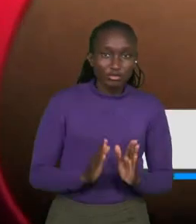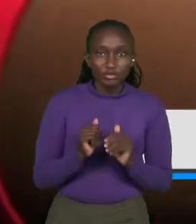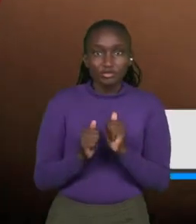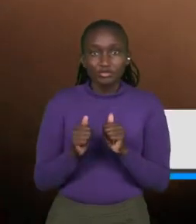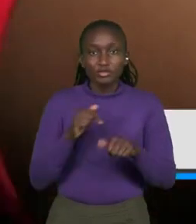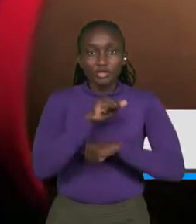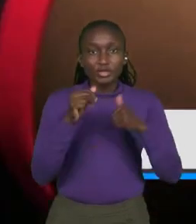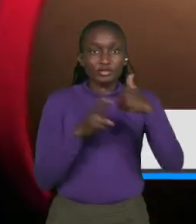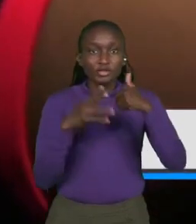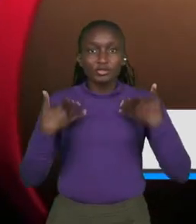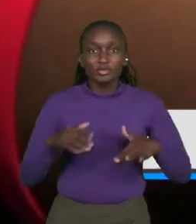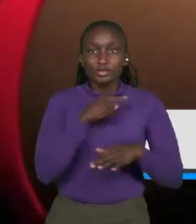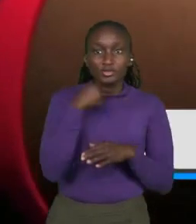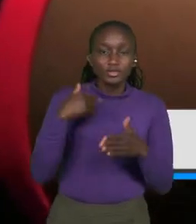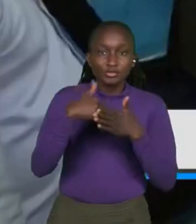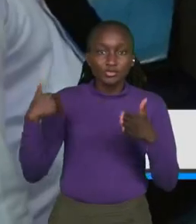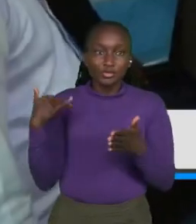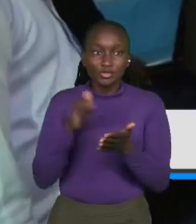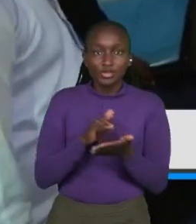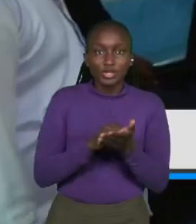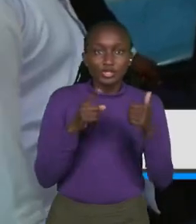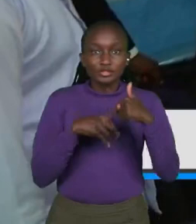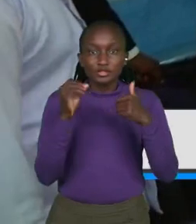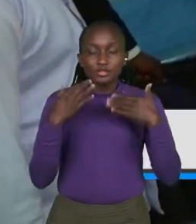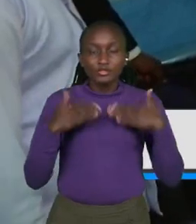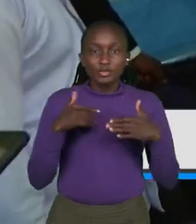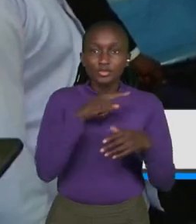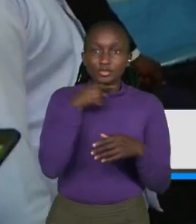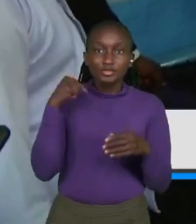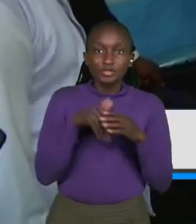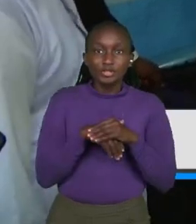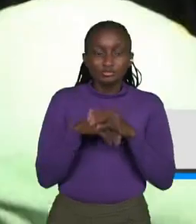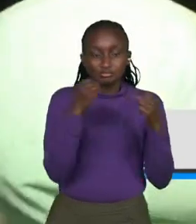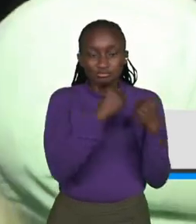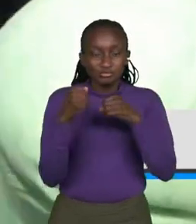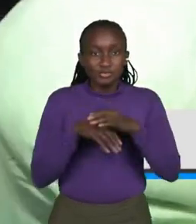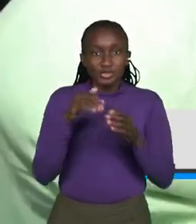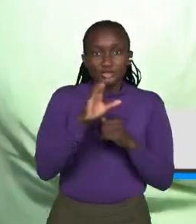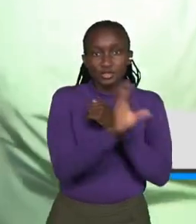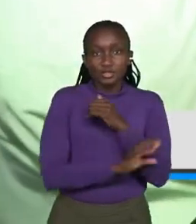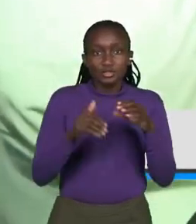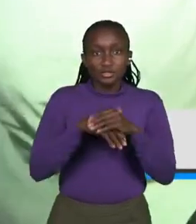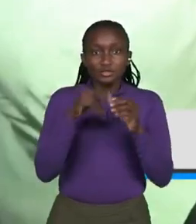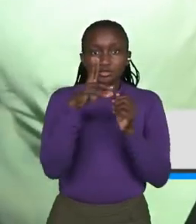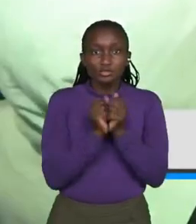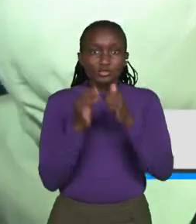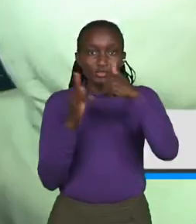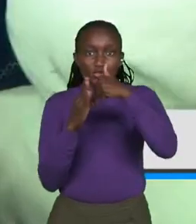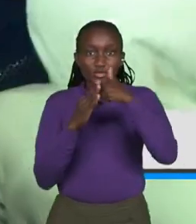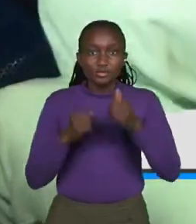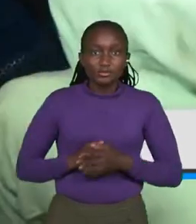least 7 people were killed. Before that, some 60 people were killed in a wave of unrest around the country in